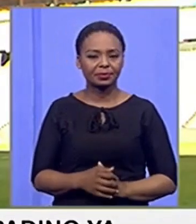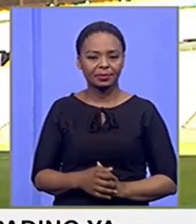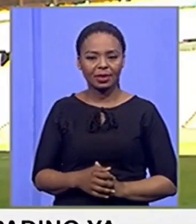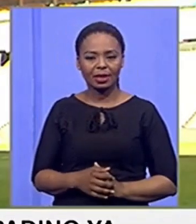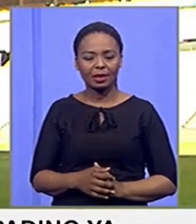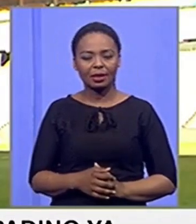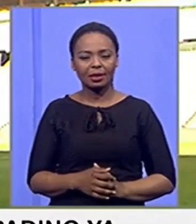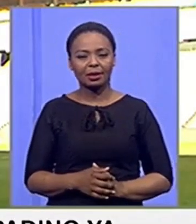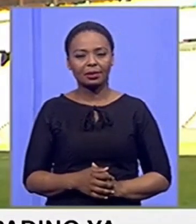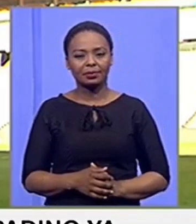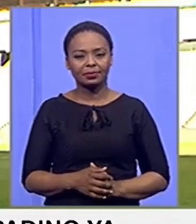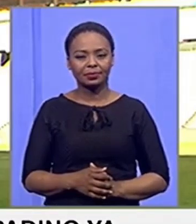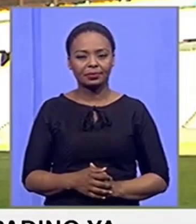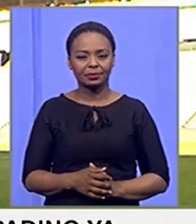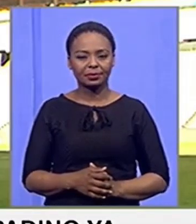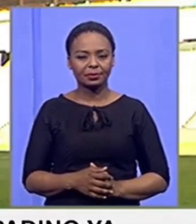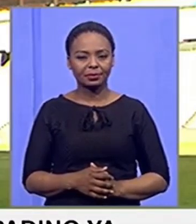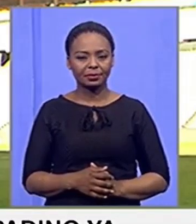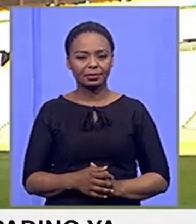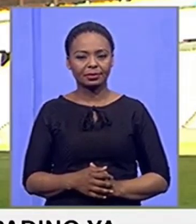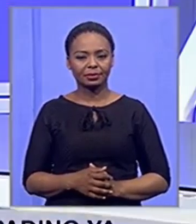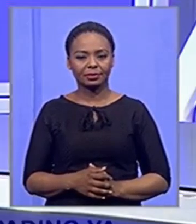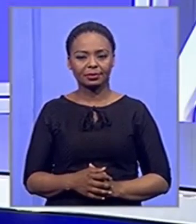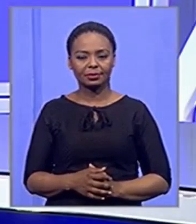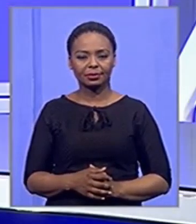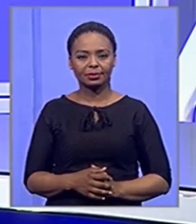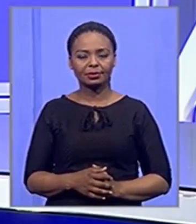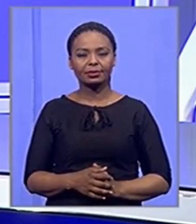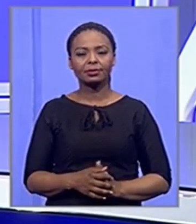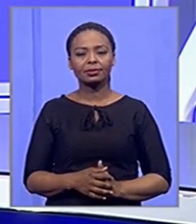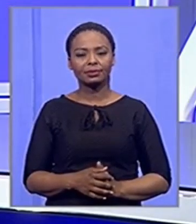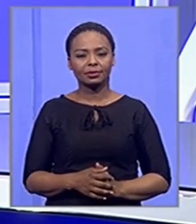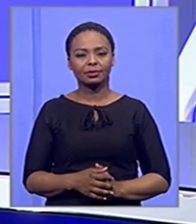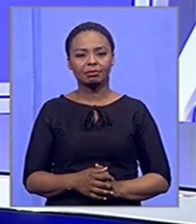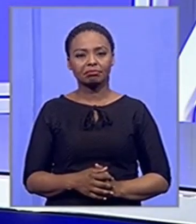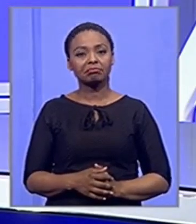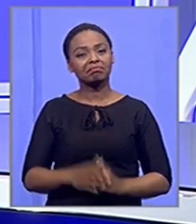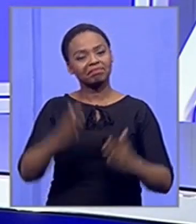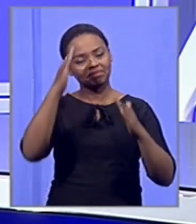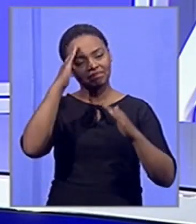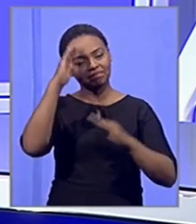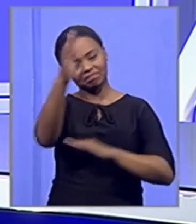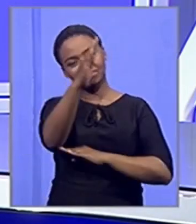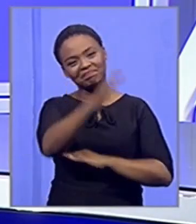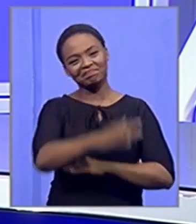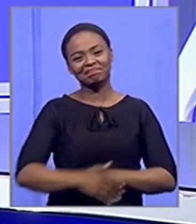SABC Johannesburg. Hayate Mohi.